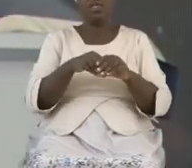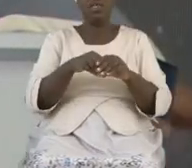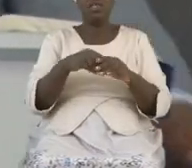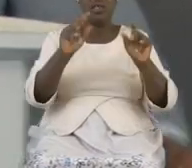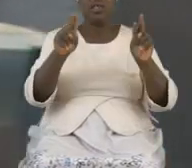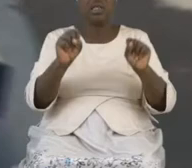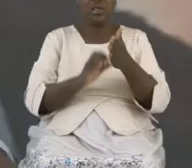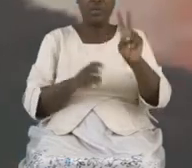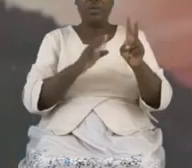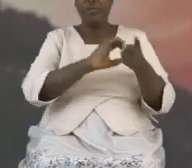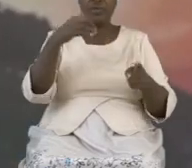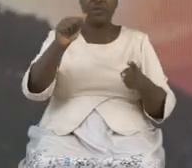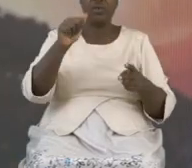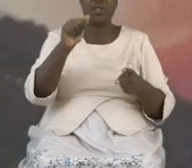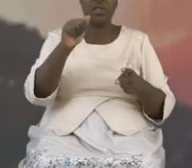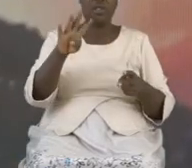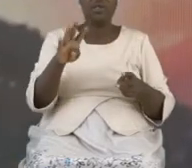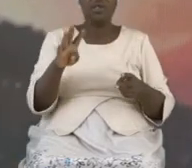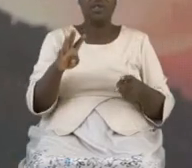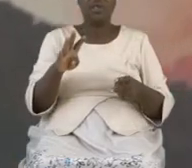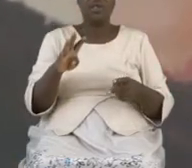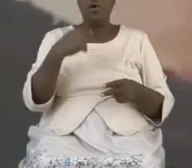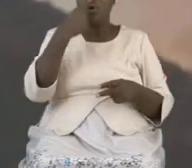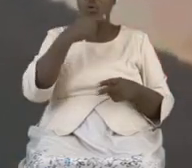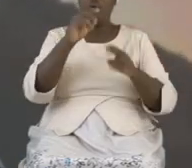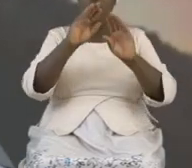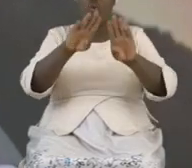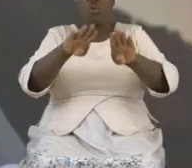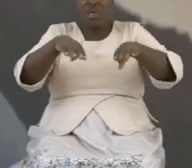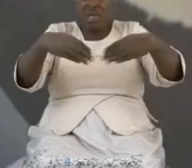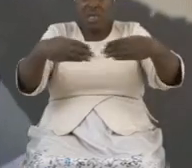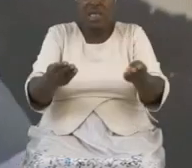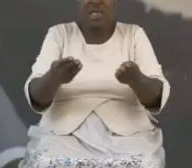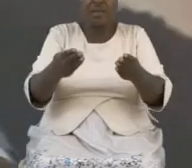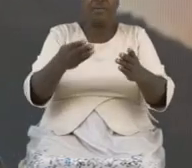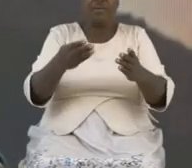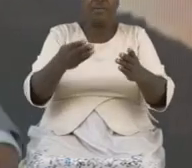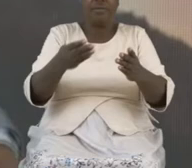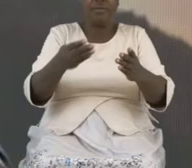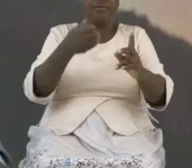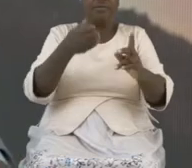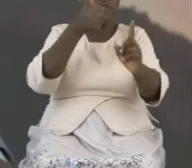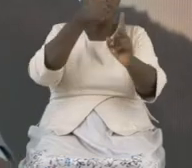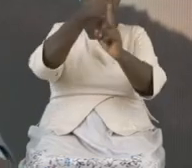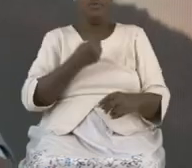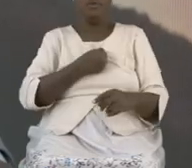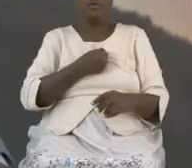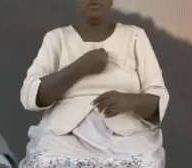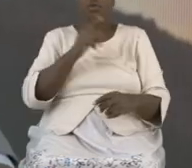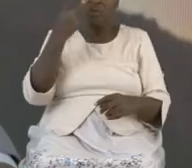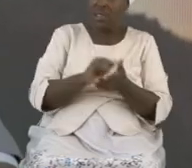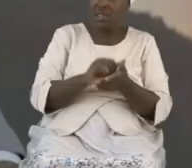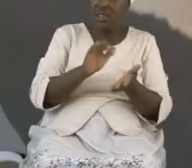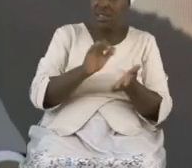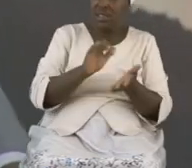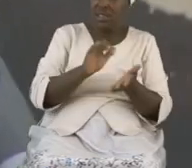verse 14, who gave himself for us. You see that? That's the purpose. That's the